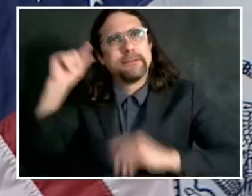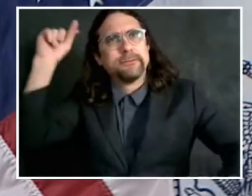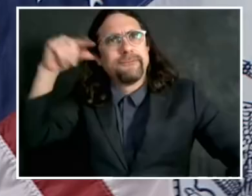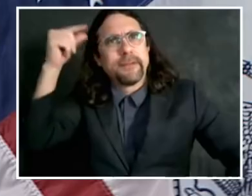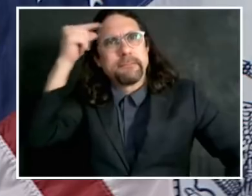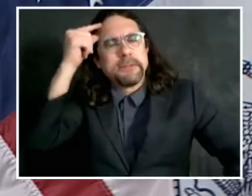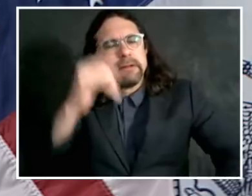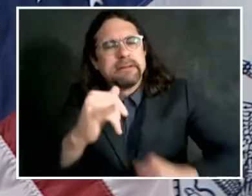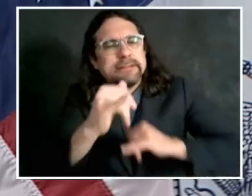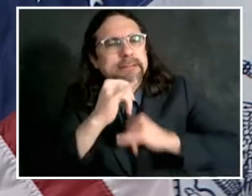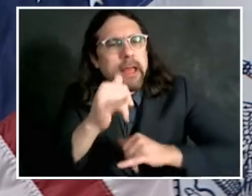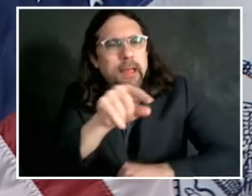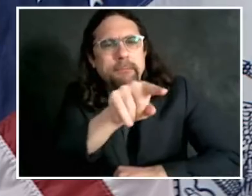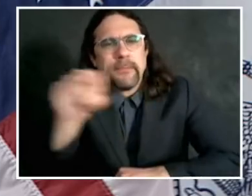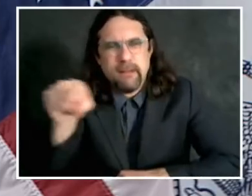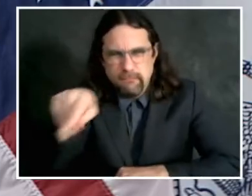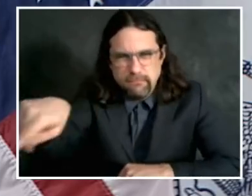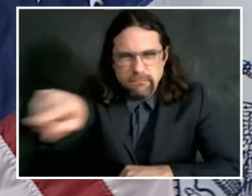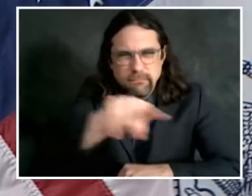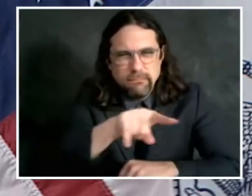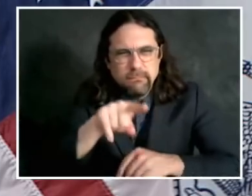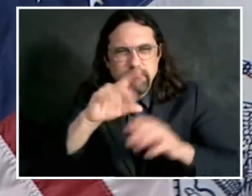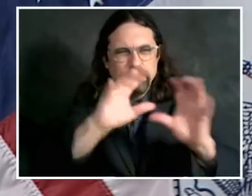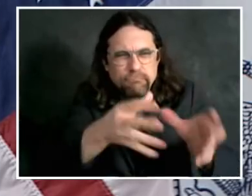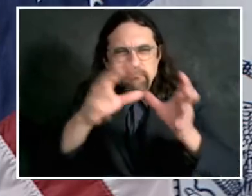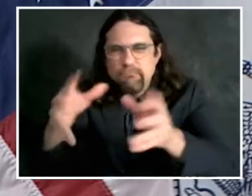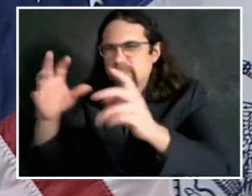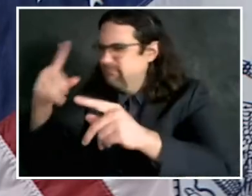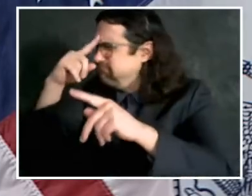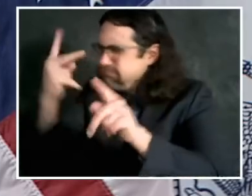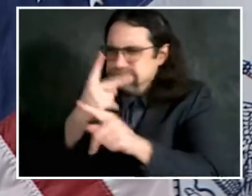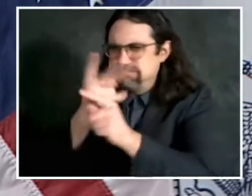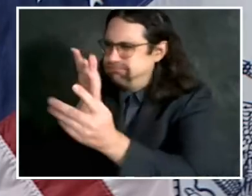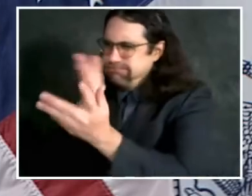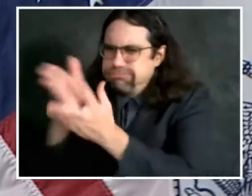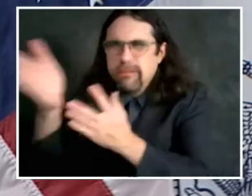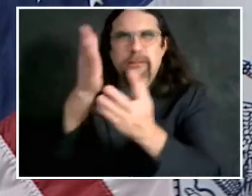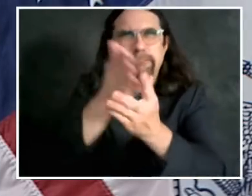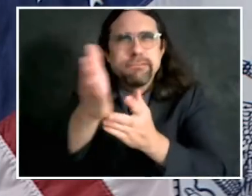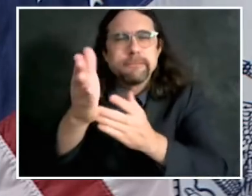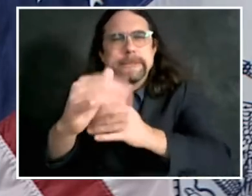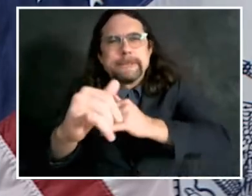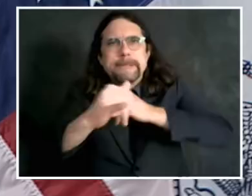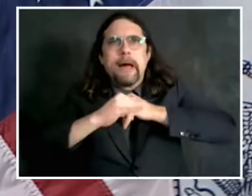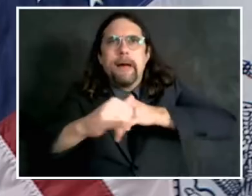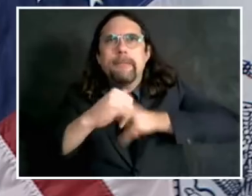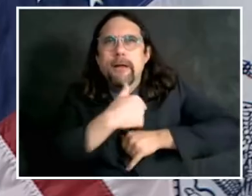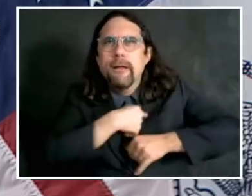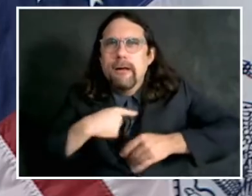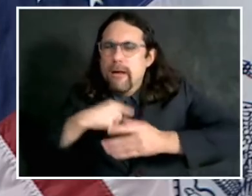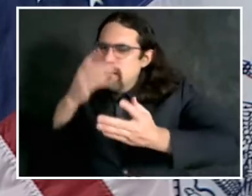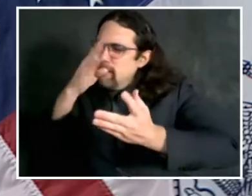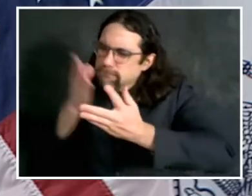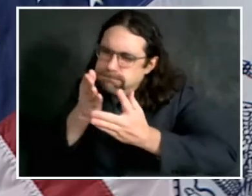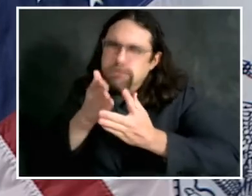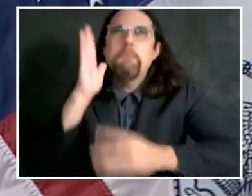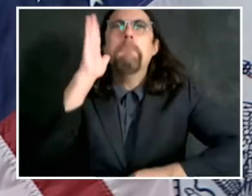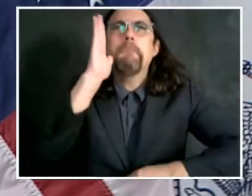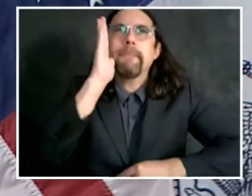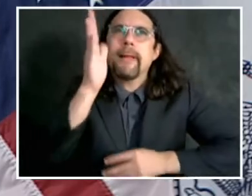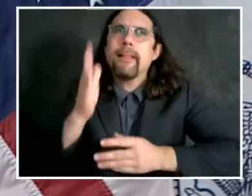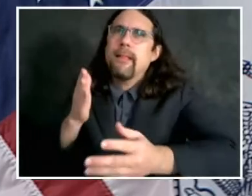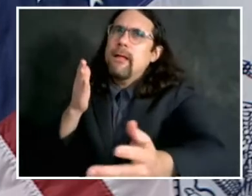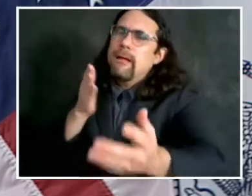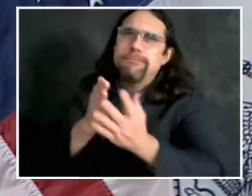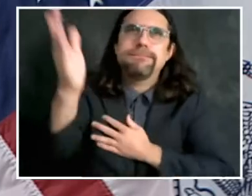So finding a way has taken many, many forms, I assure you. Sometimes things we didn't